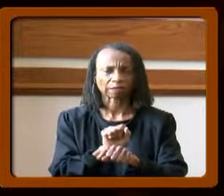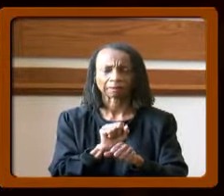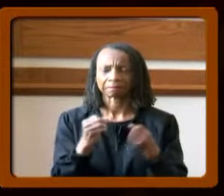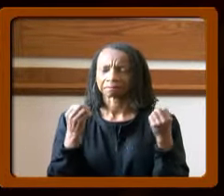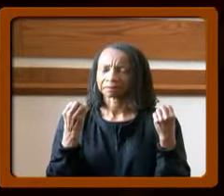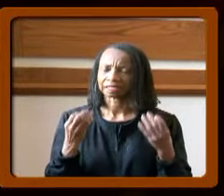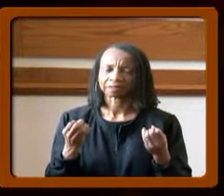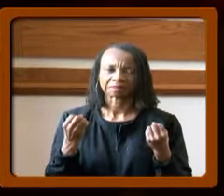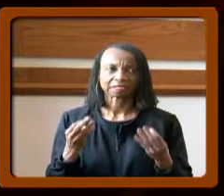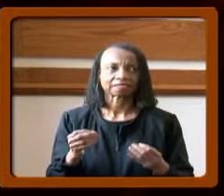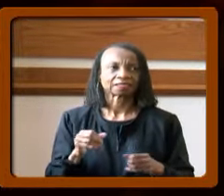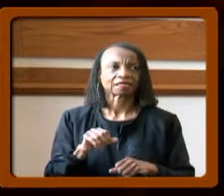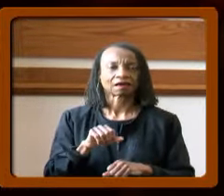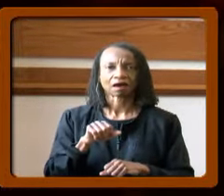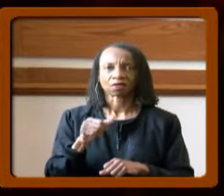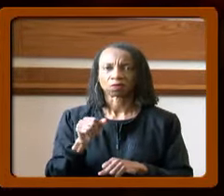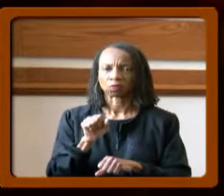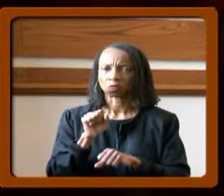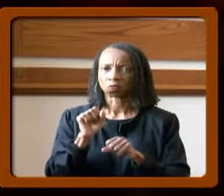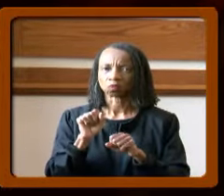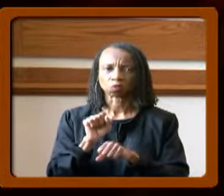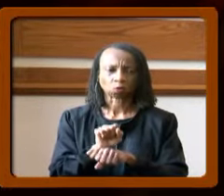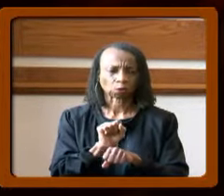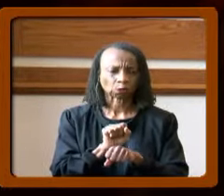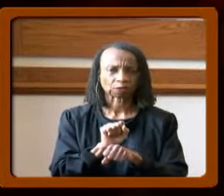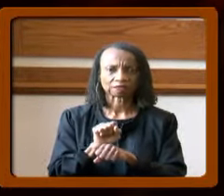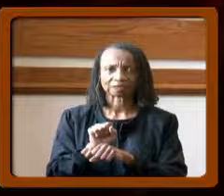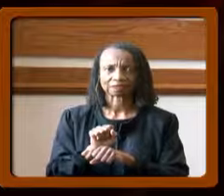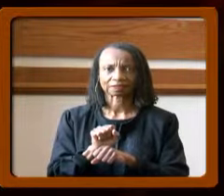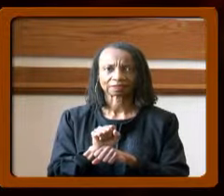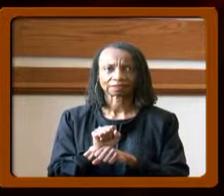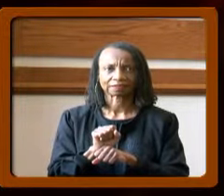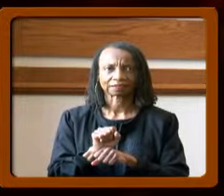many other signs.